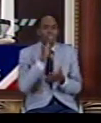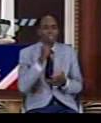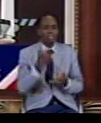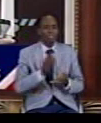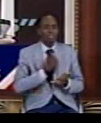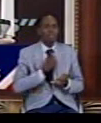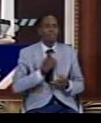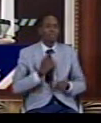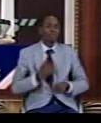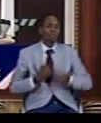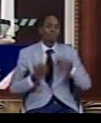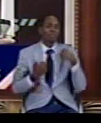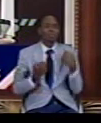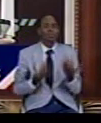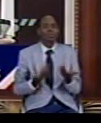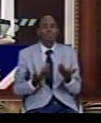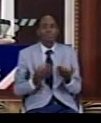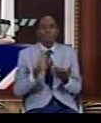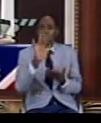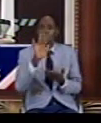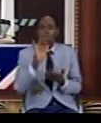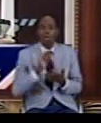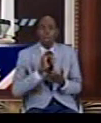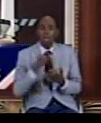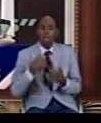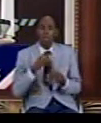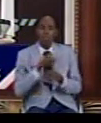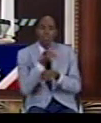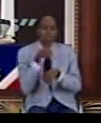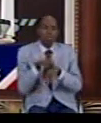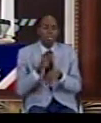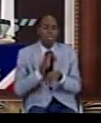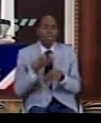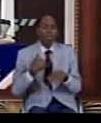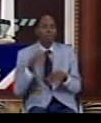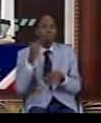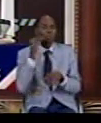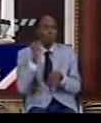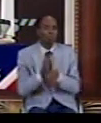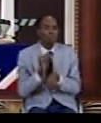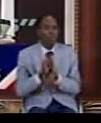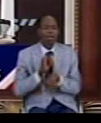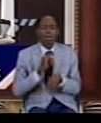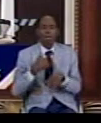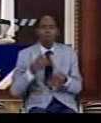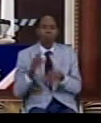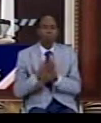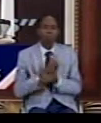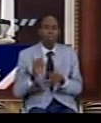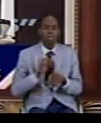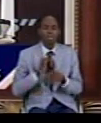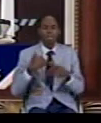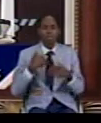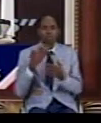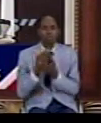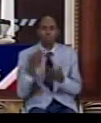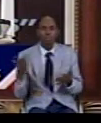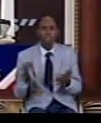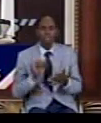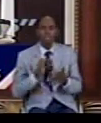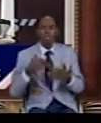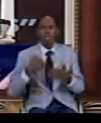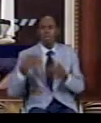first. I have an engagement. I have an assignment. I have a duty. I have a responsibility. I